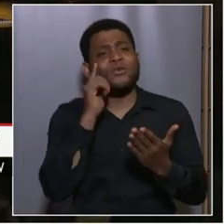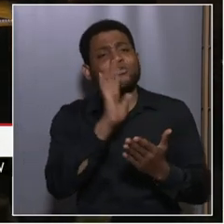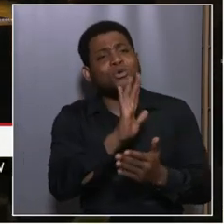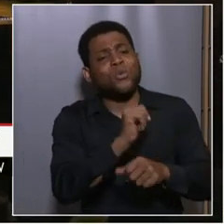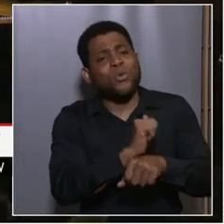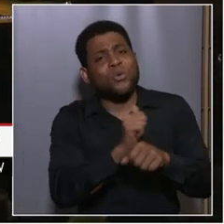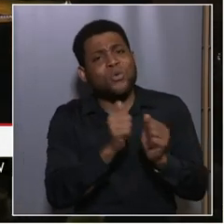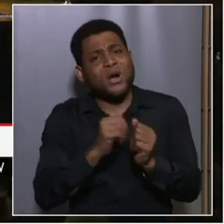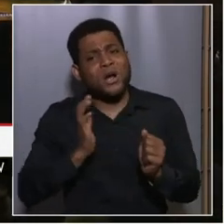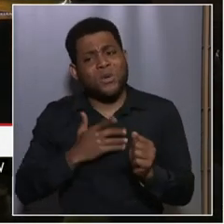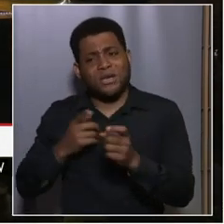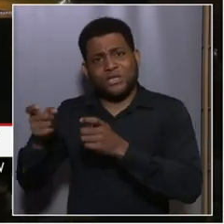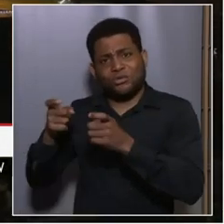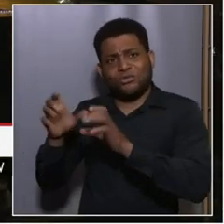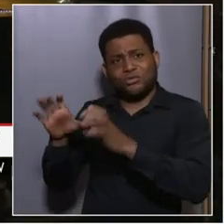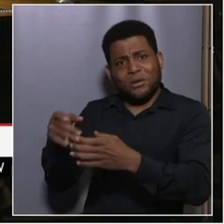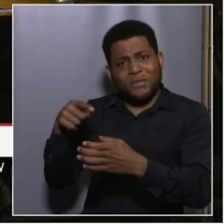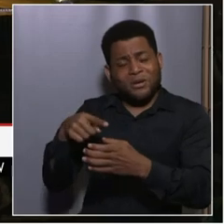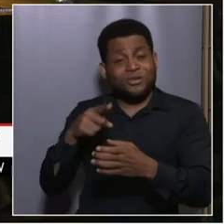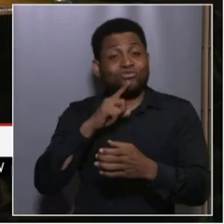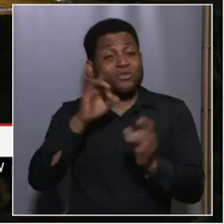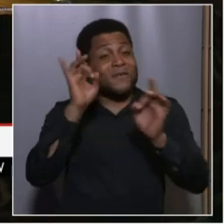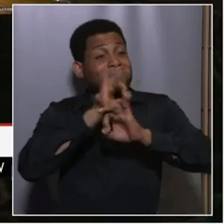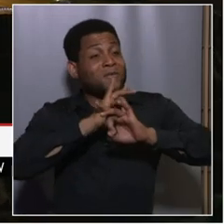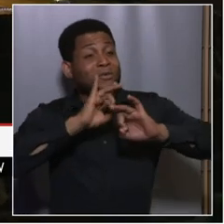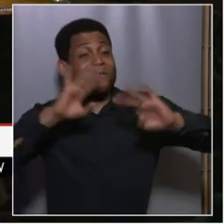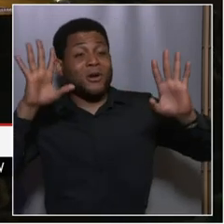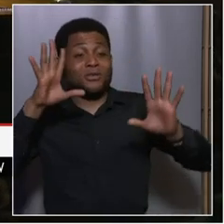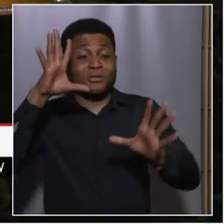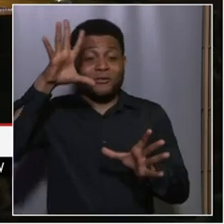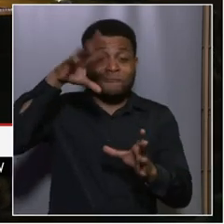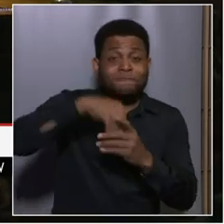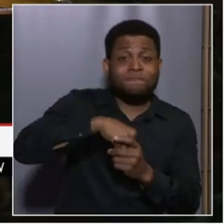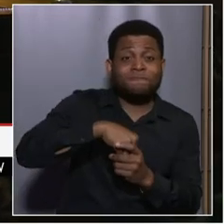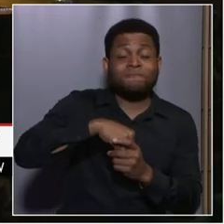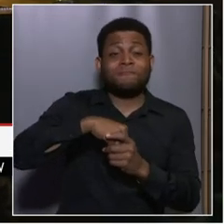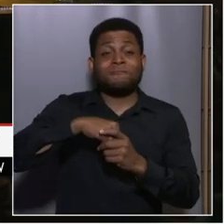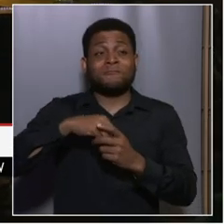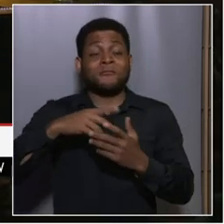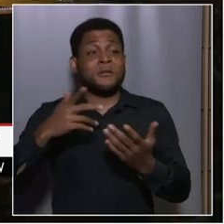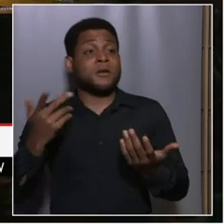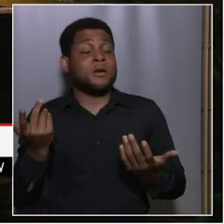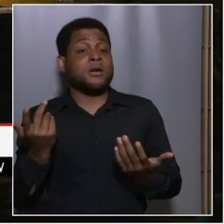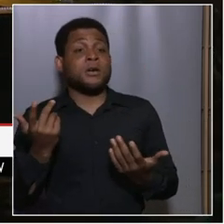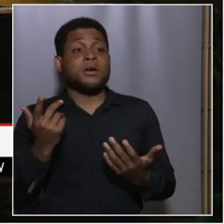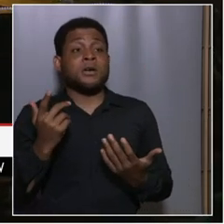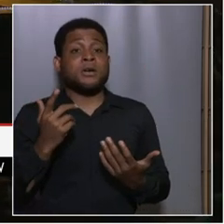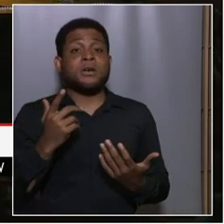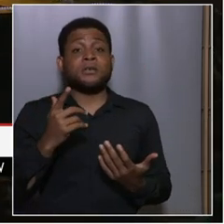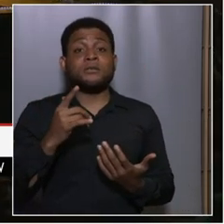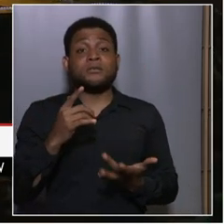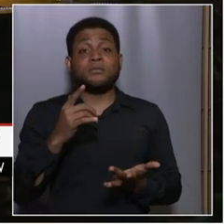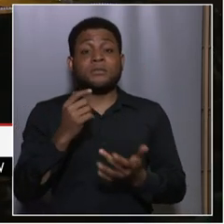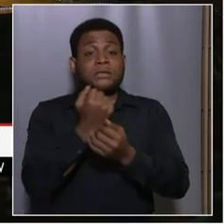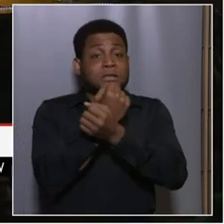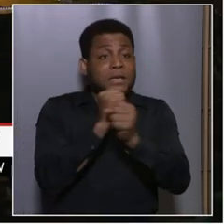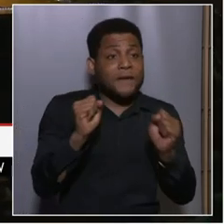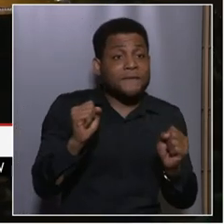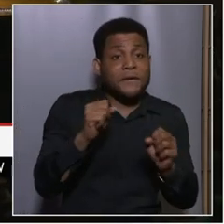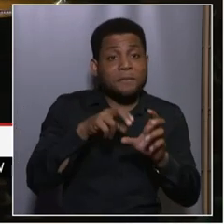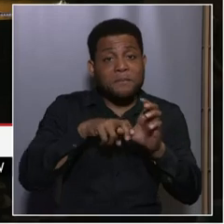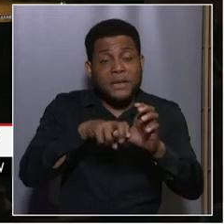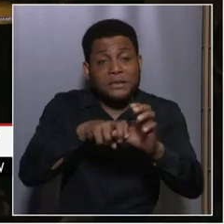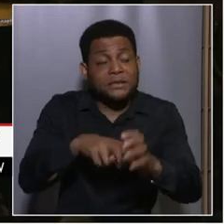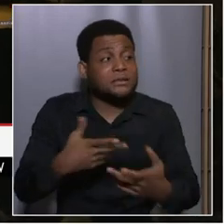our violence interrupters, credible messengers, safe passage workers, cure the streets workers, all